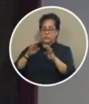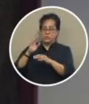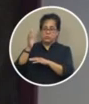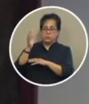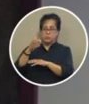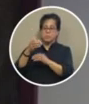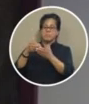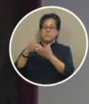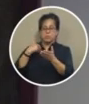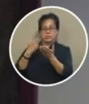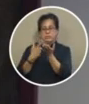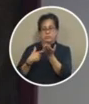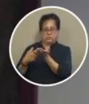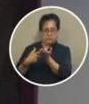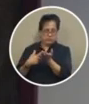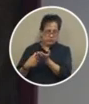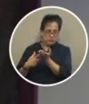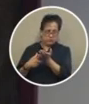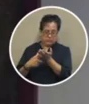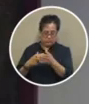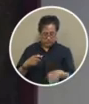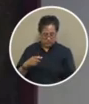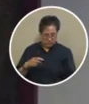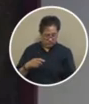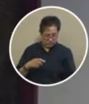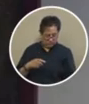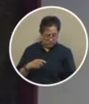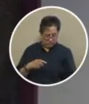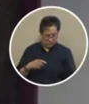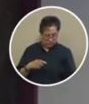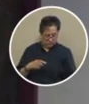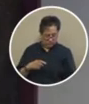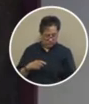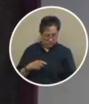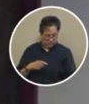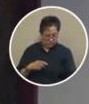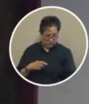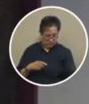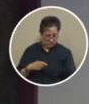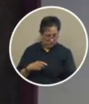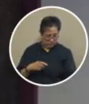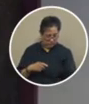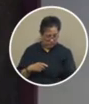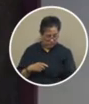before any discussion begins. Are there any questions?